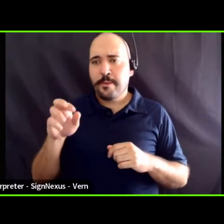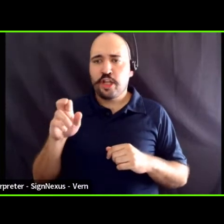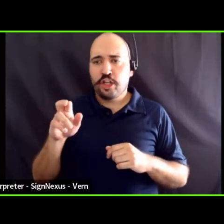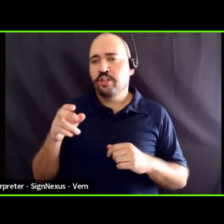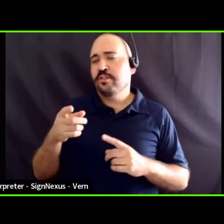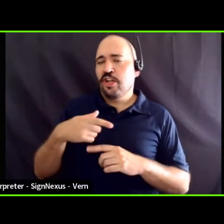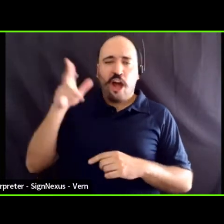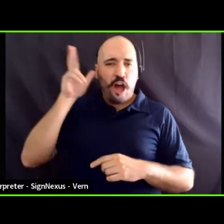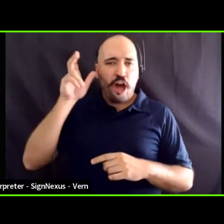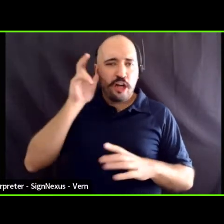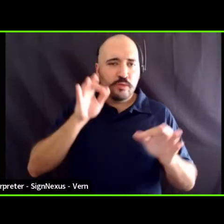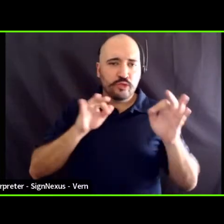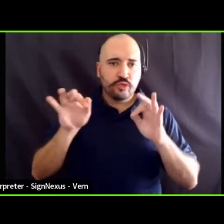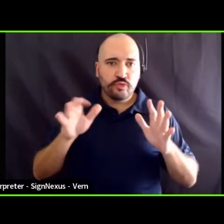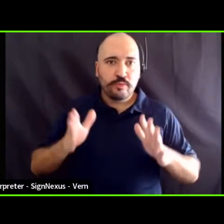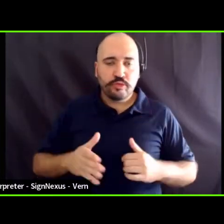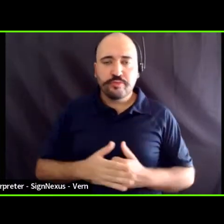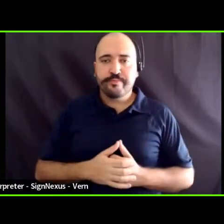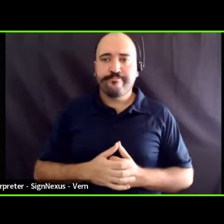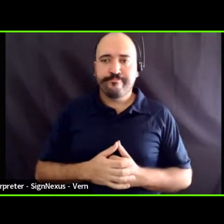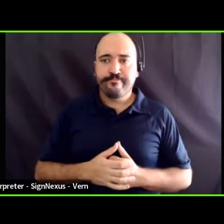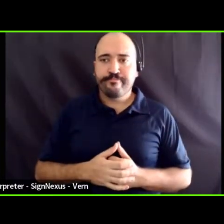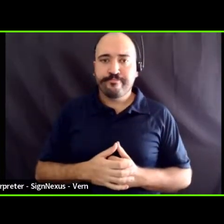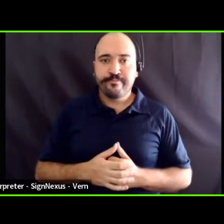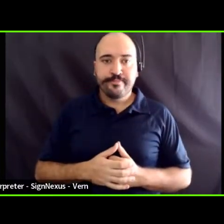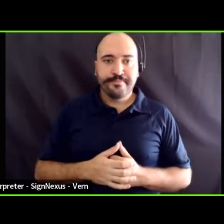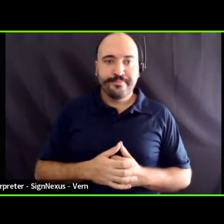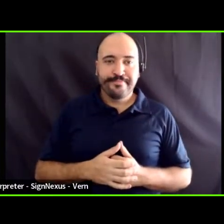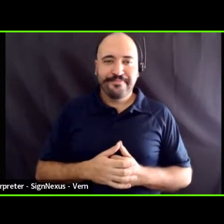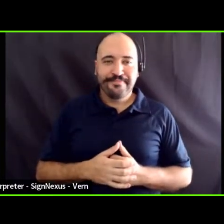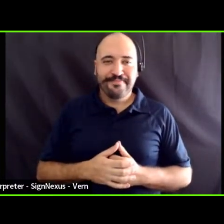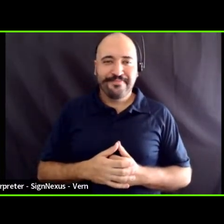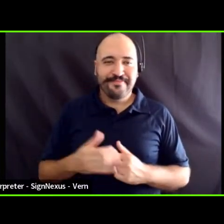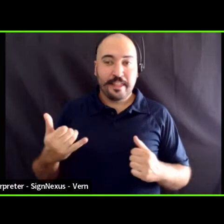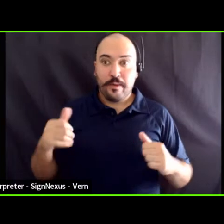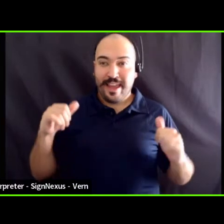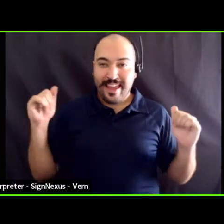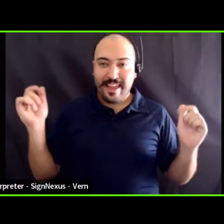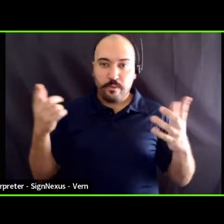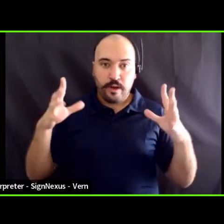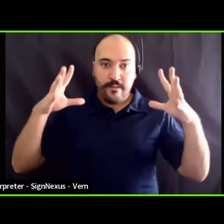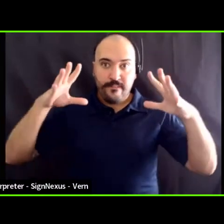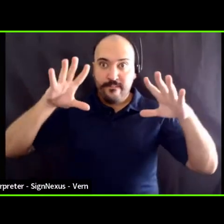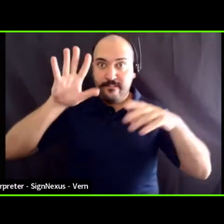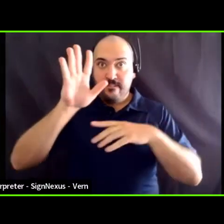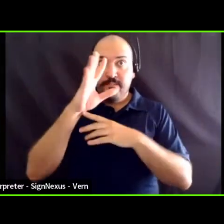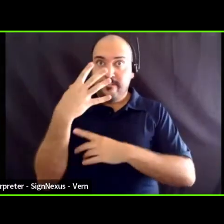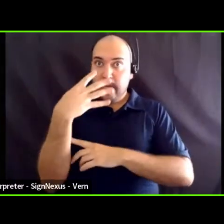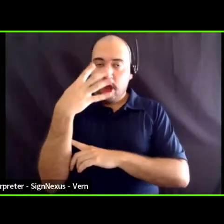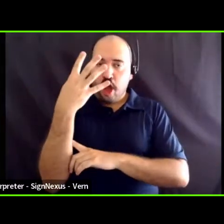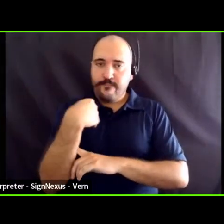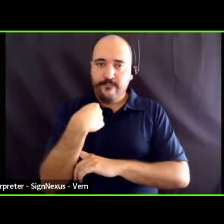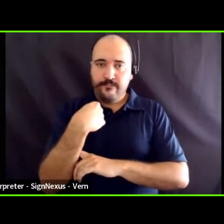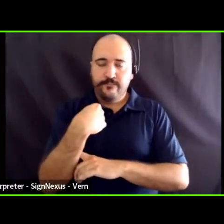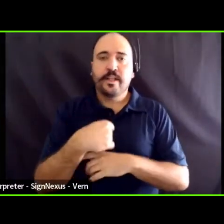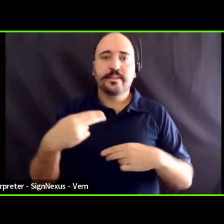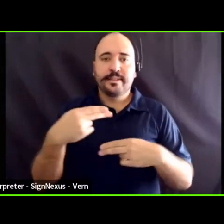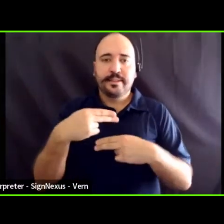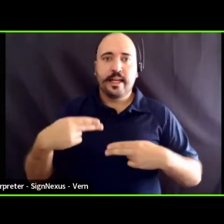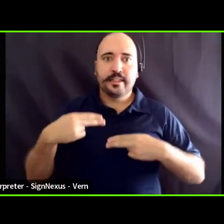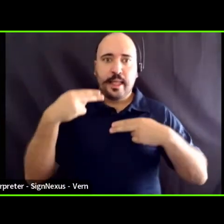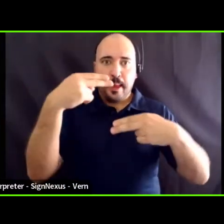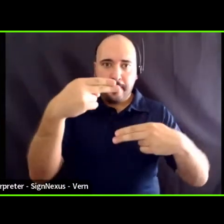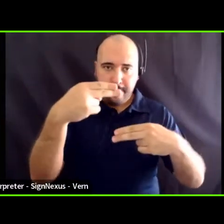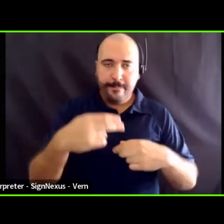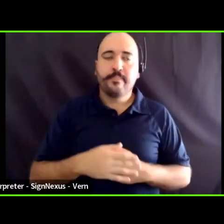describer. So just let's now turn off our videos and put the slides up so we can get